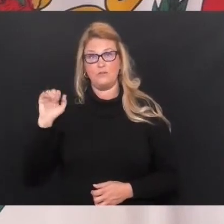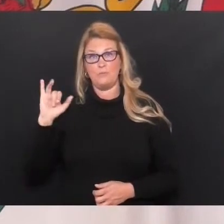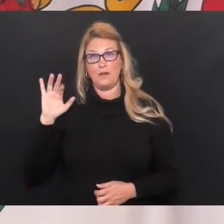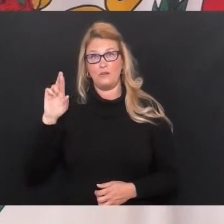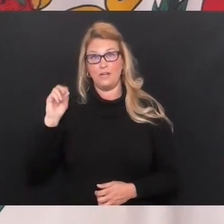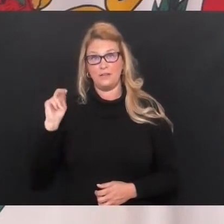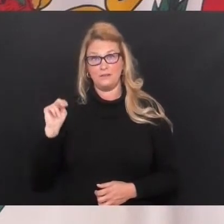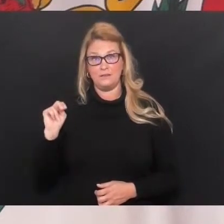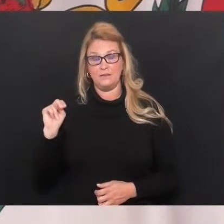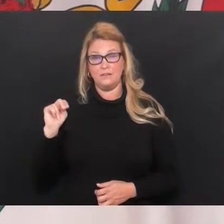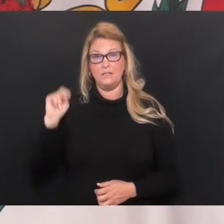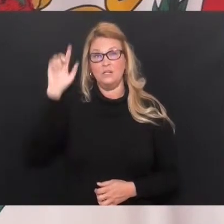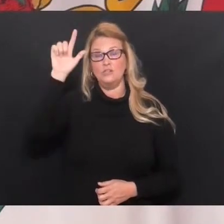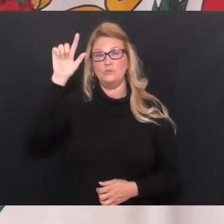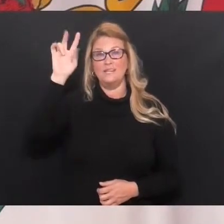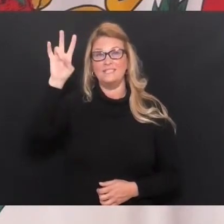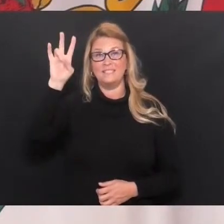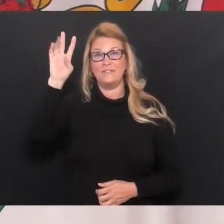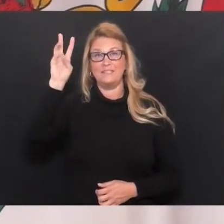County. Our